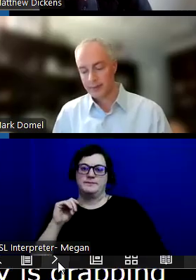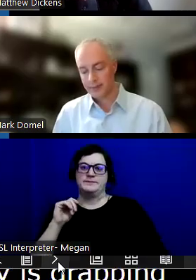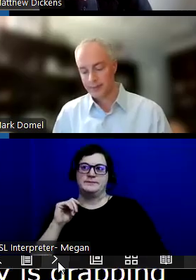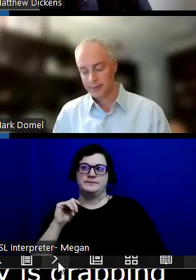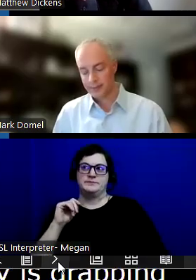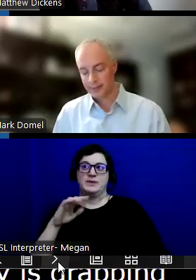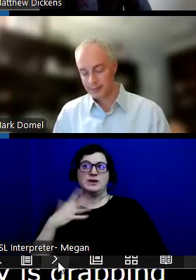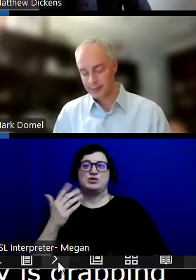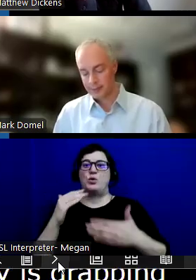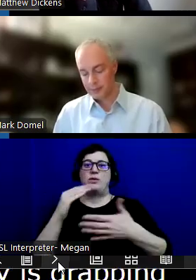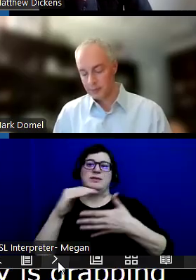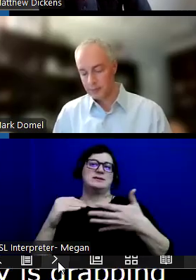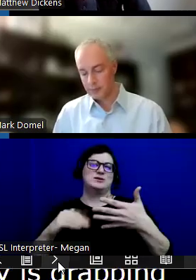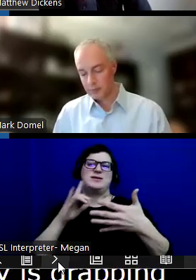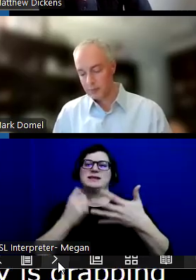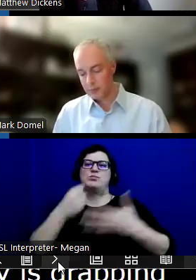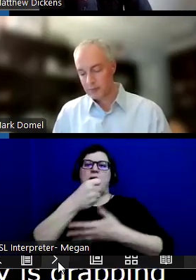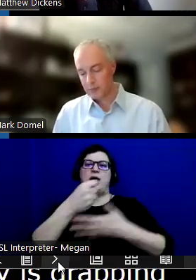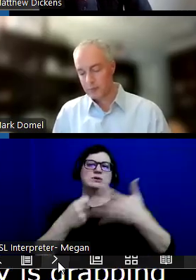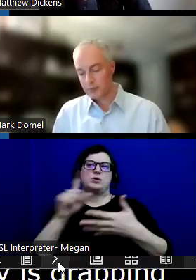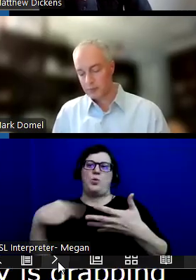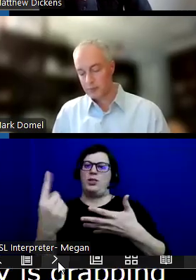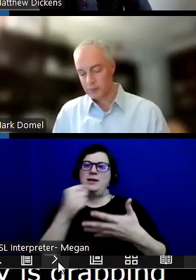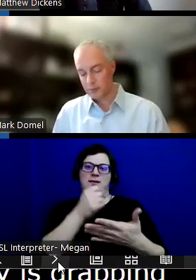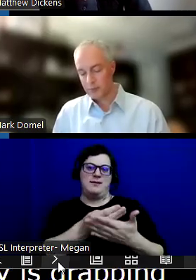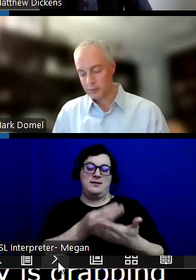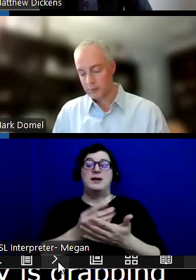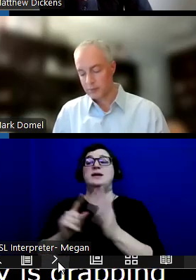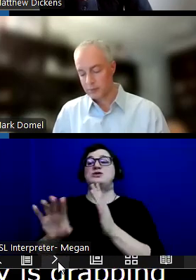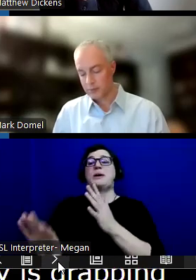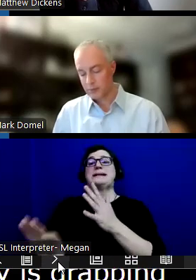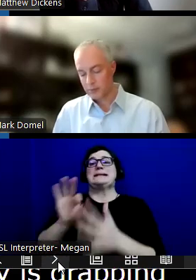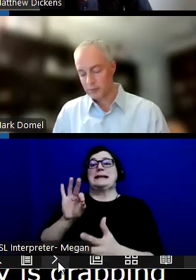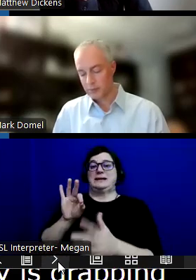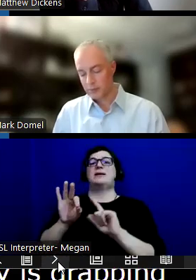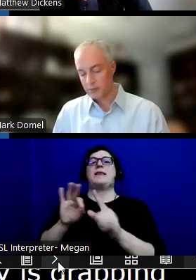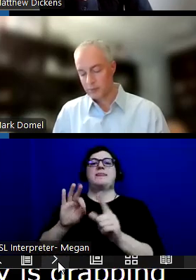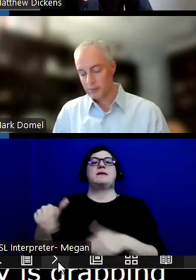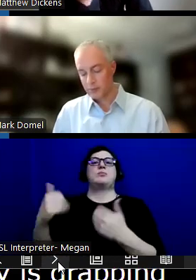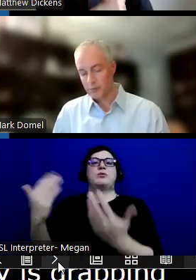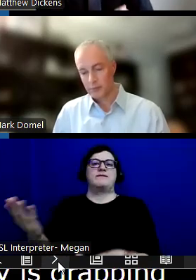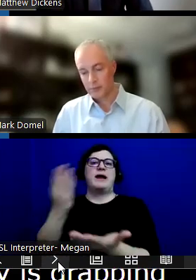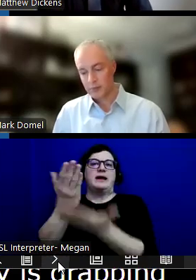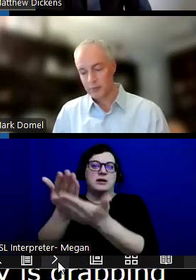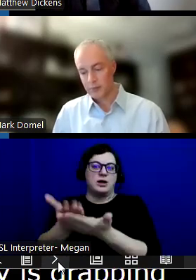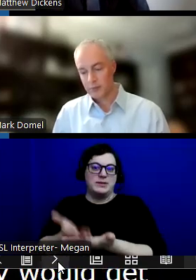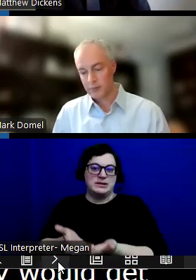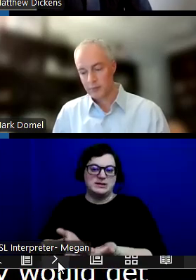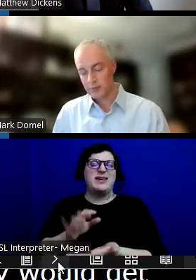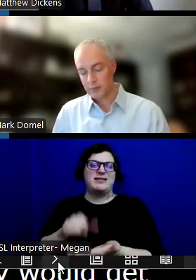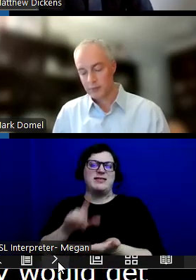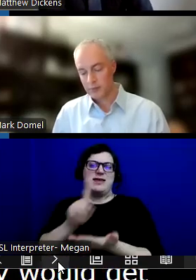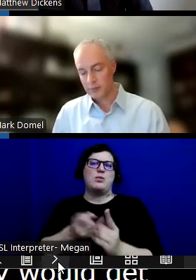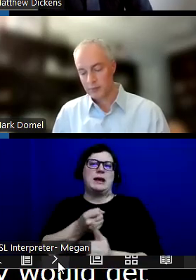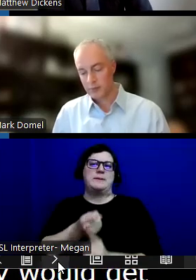the tiers are just for prioritization. Okay. And then when they're selected, what documents they provide for the disability affects whether